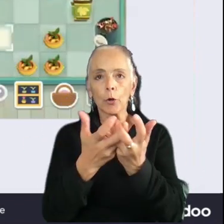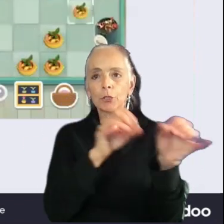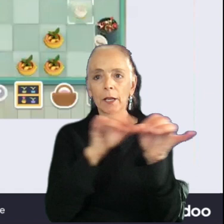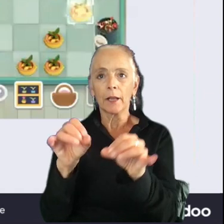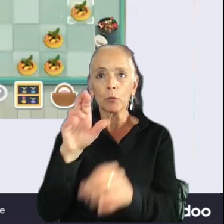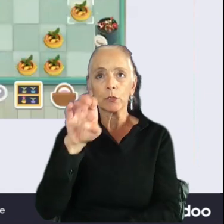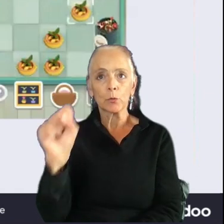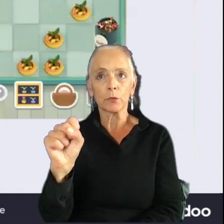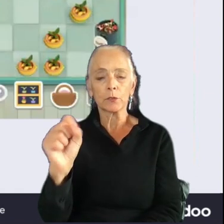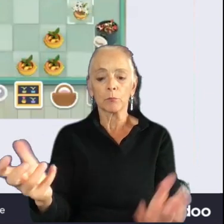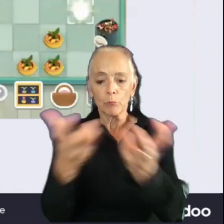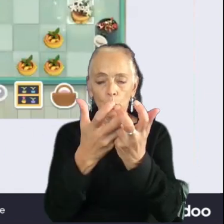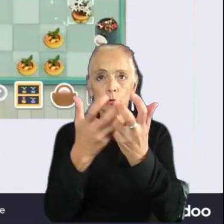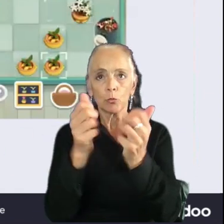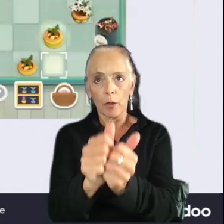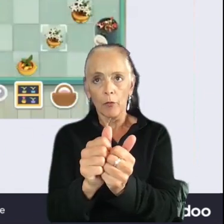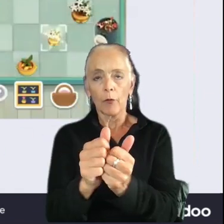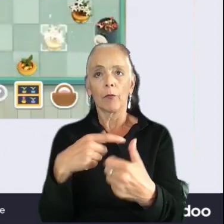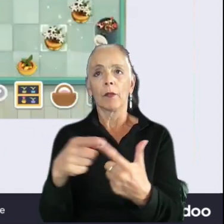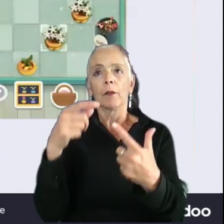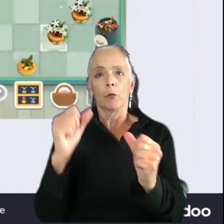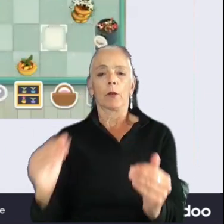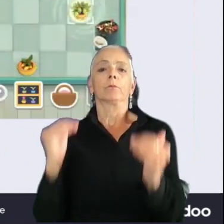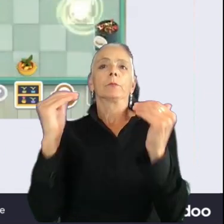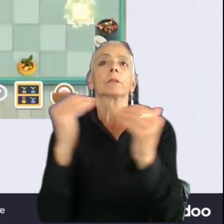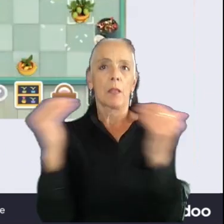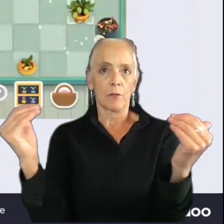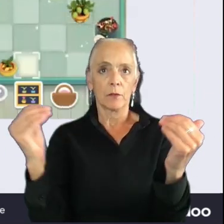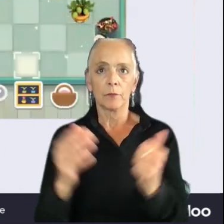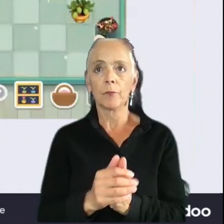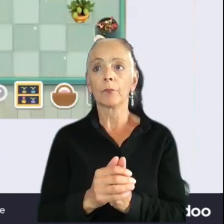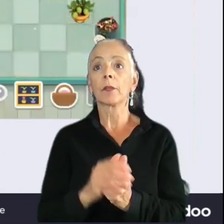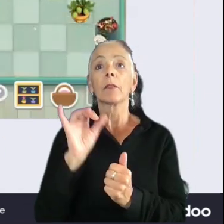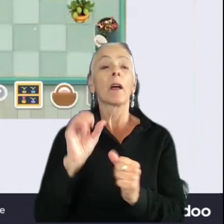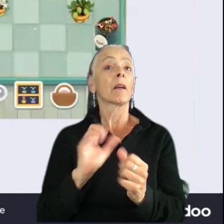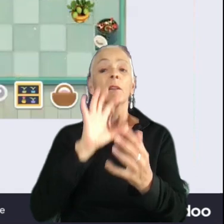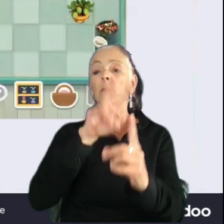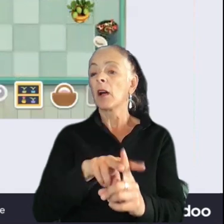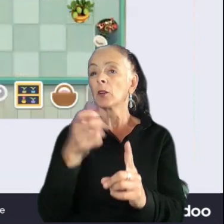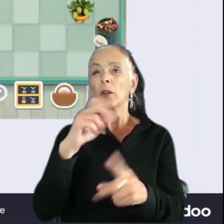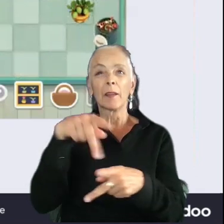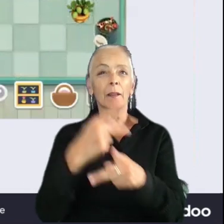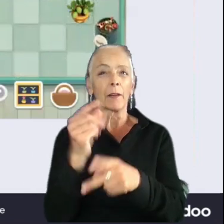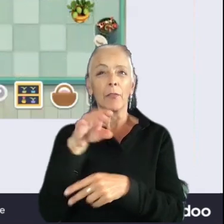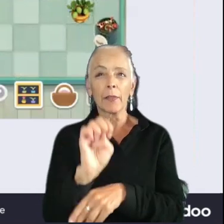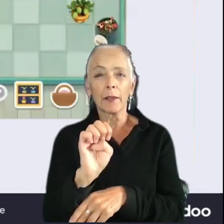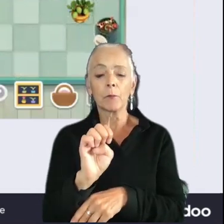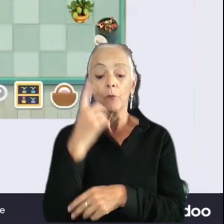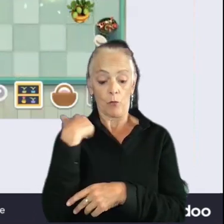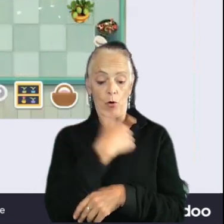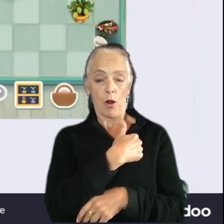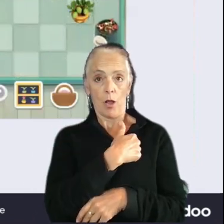together in order to make it evolve to a higher level. And this mechanic can apply to any kind of theme. In our case, we